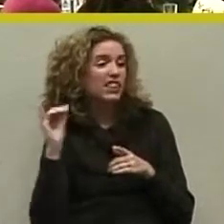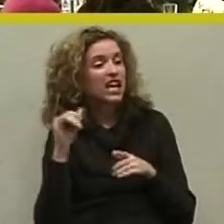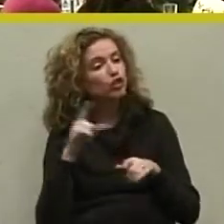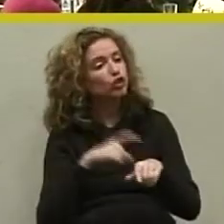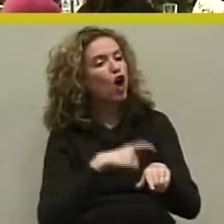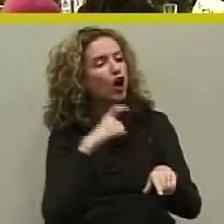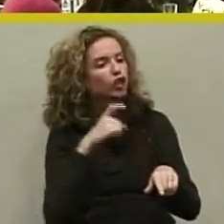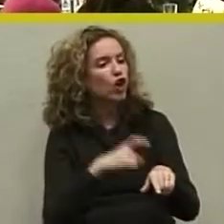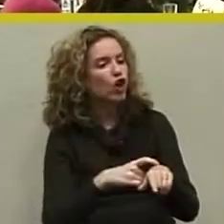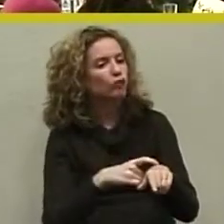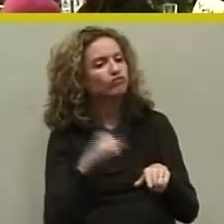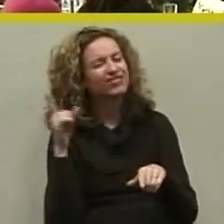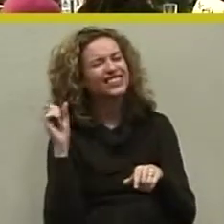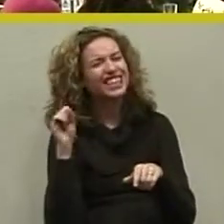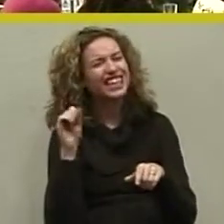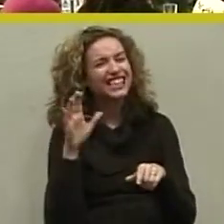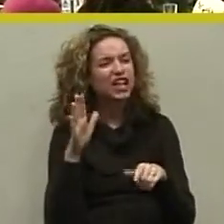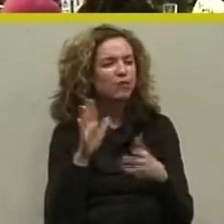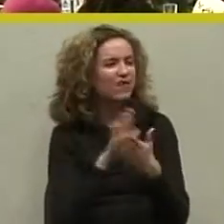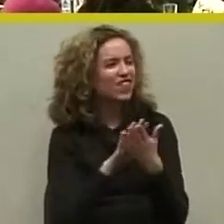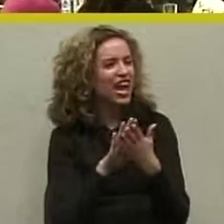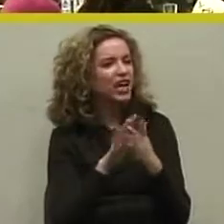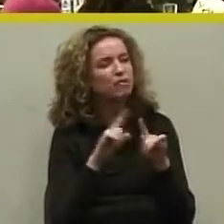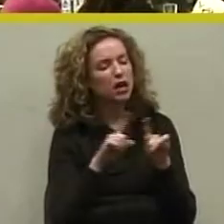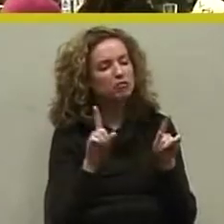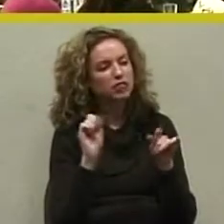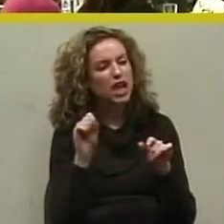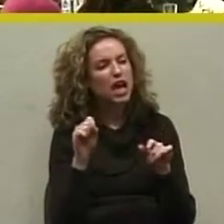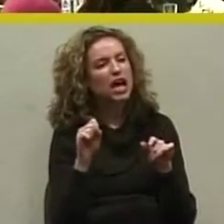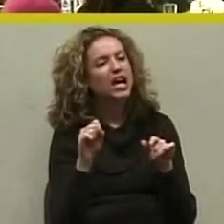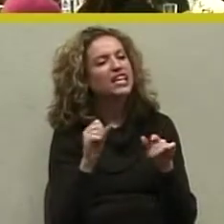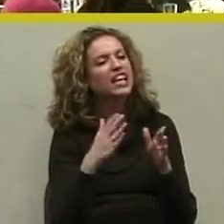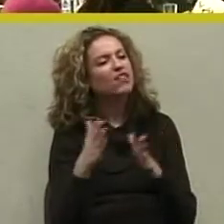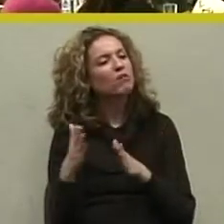kind of vague in terms of some of these situations. Any plan to monitor?